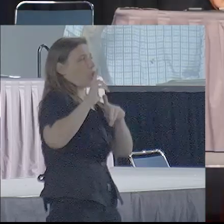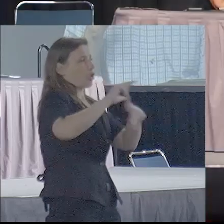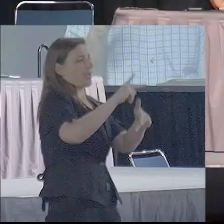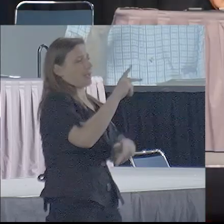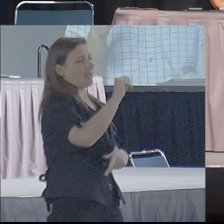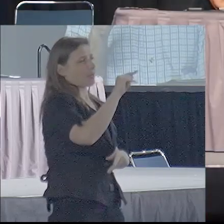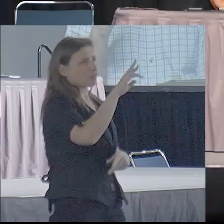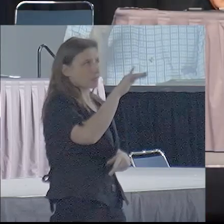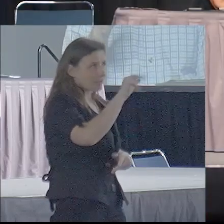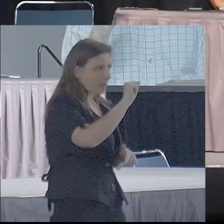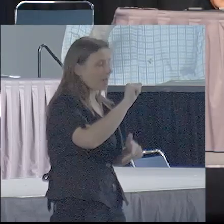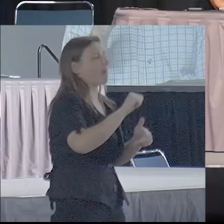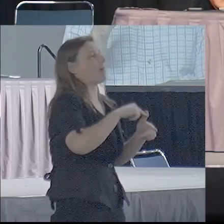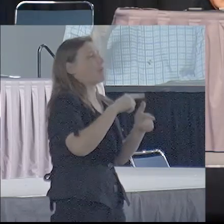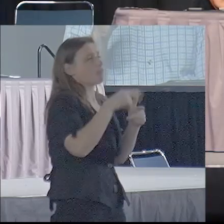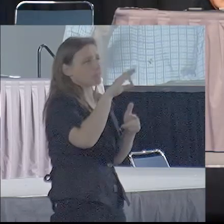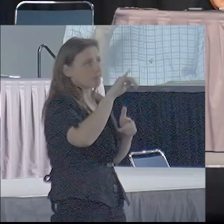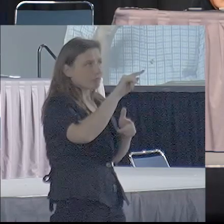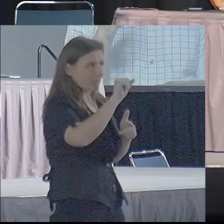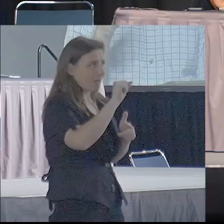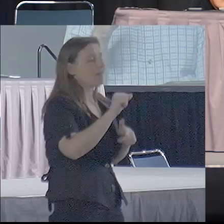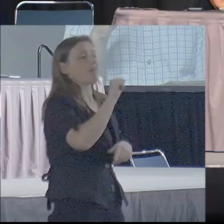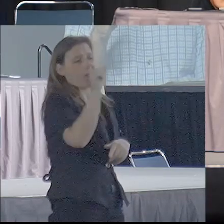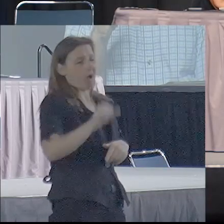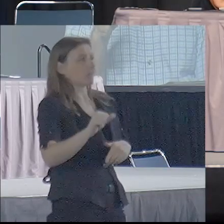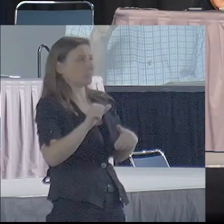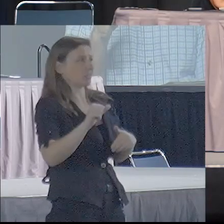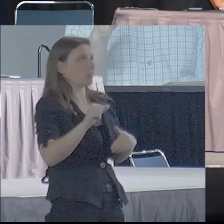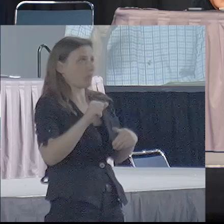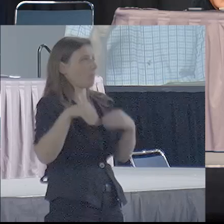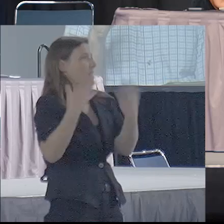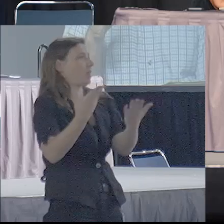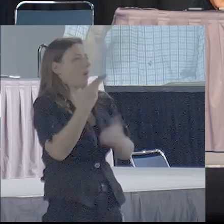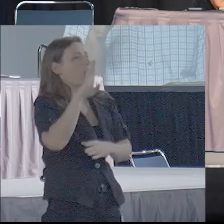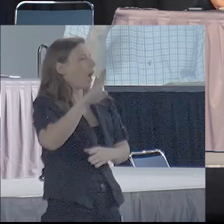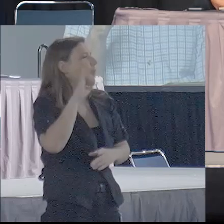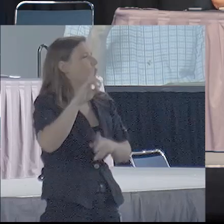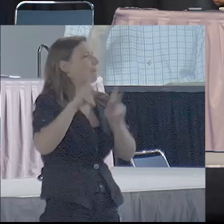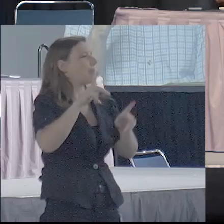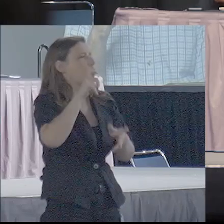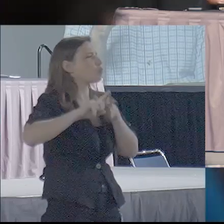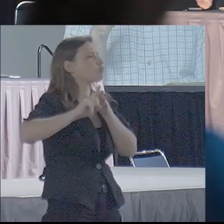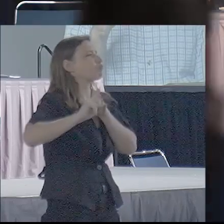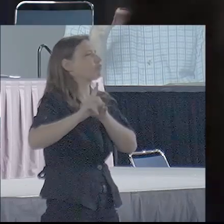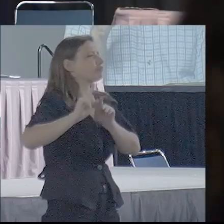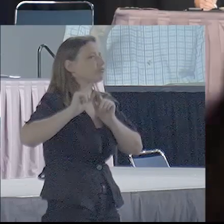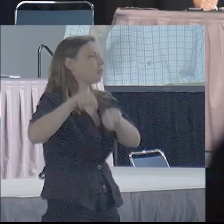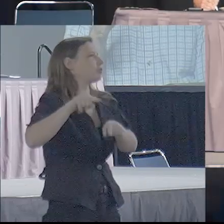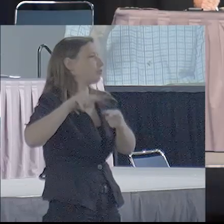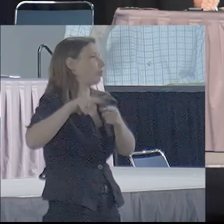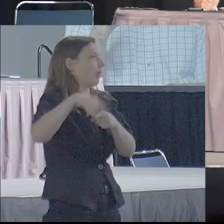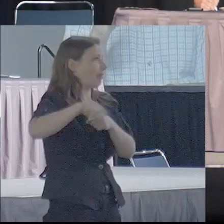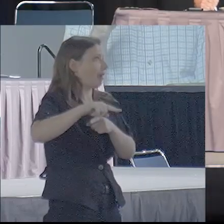the city of Austin served as an evacuation hub for people evacuating from New Orleans, and then later those same evacuees had to evacuate